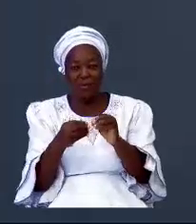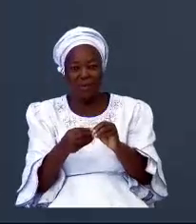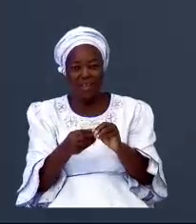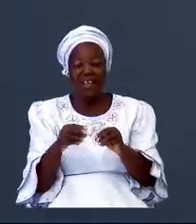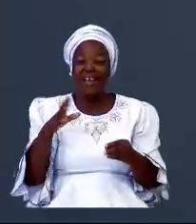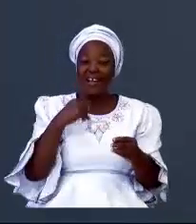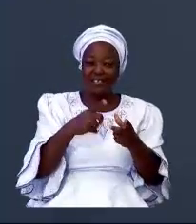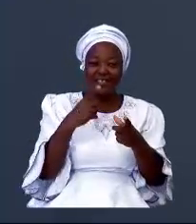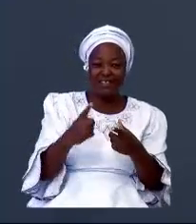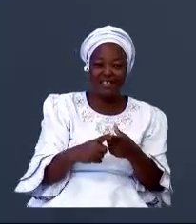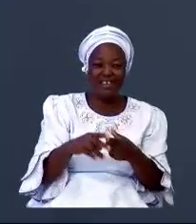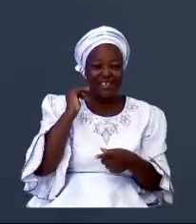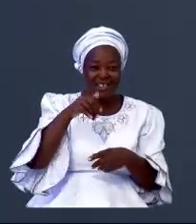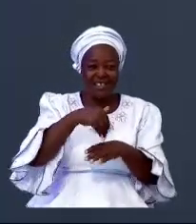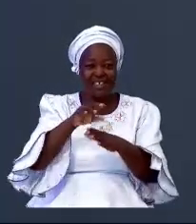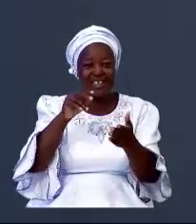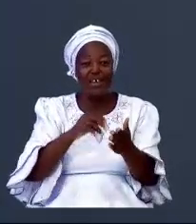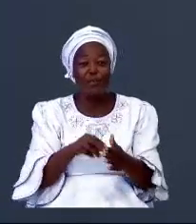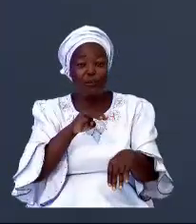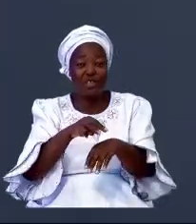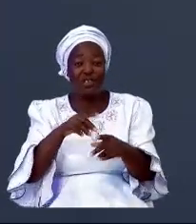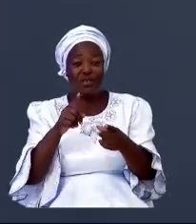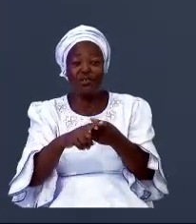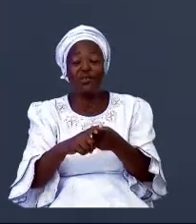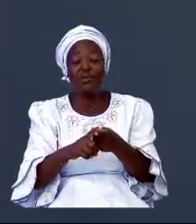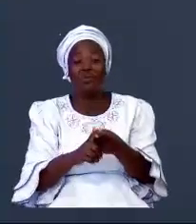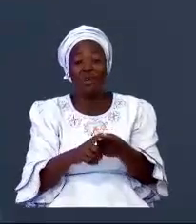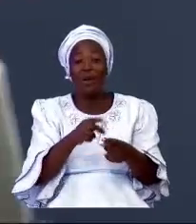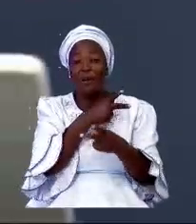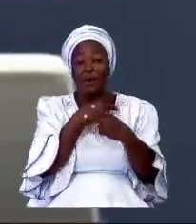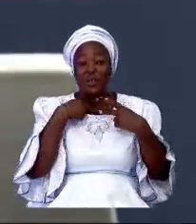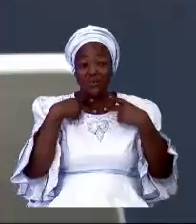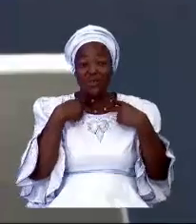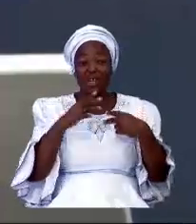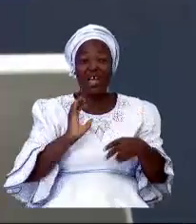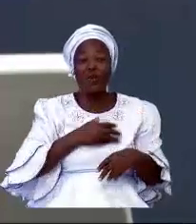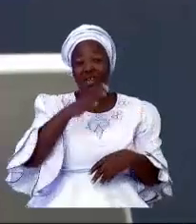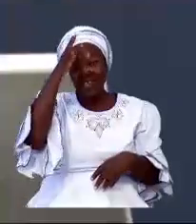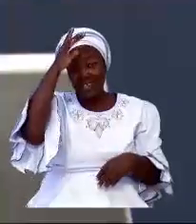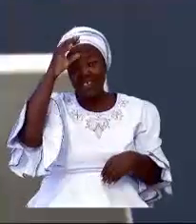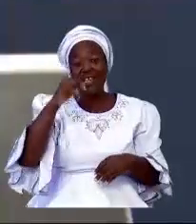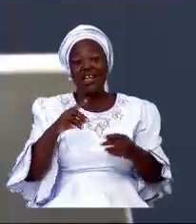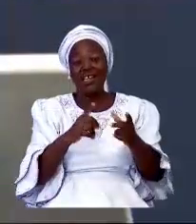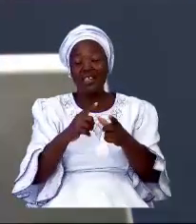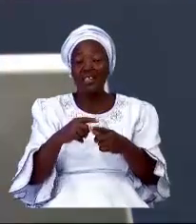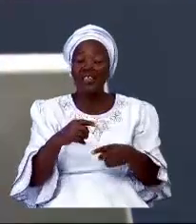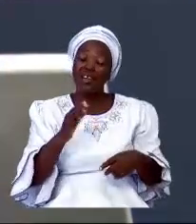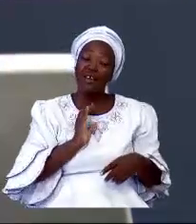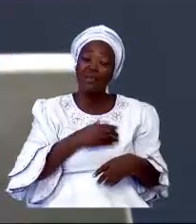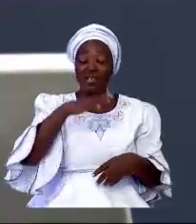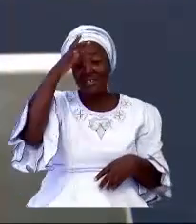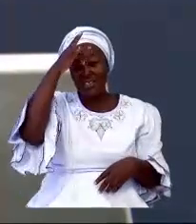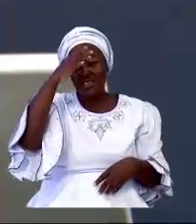my phone number. And then he sent a text to me. He said, my father,